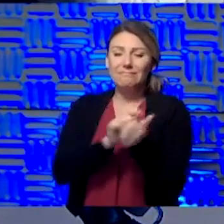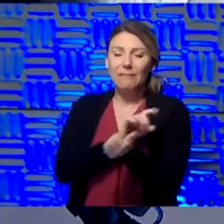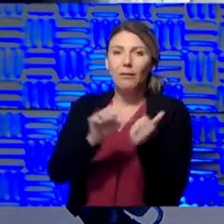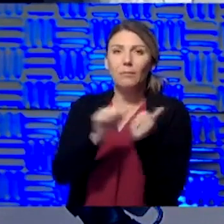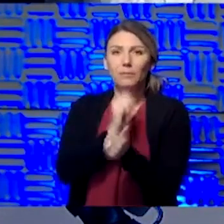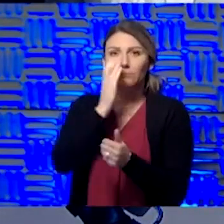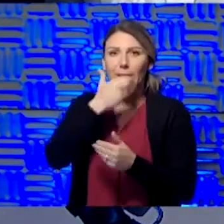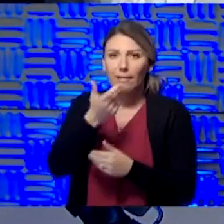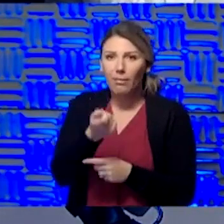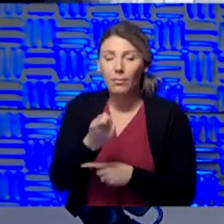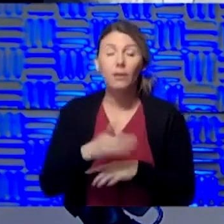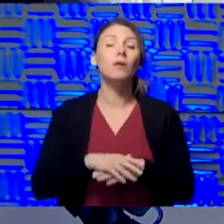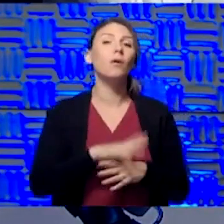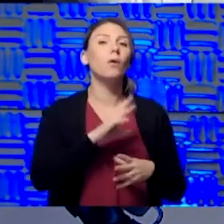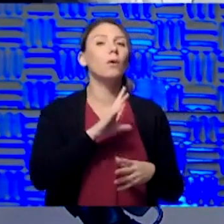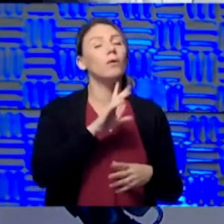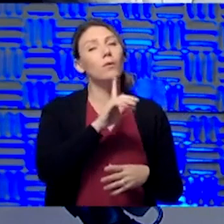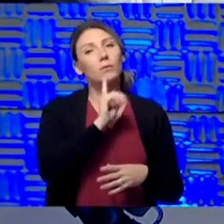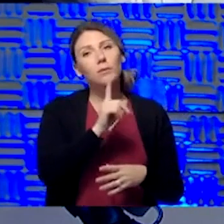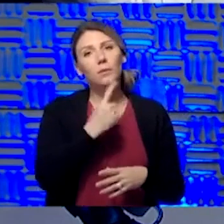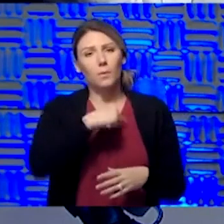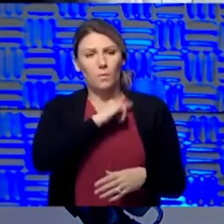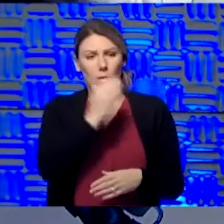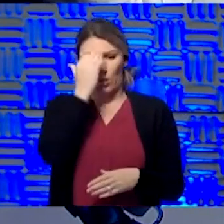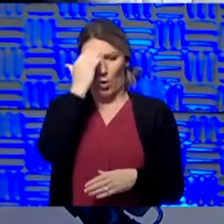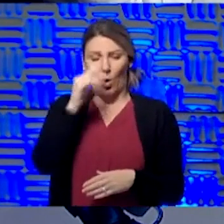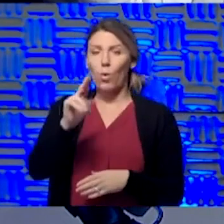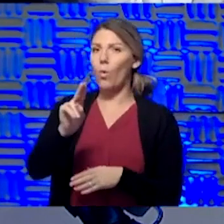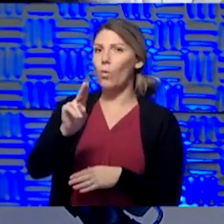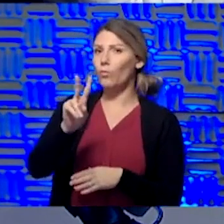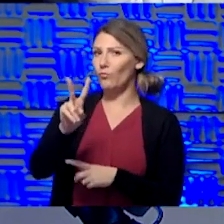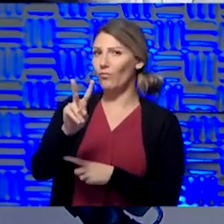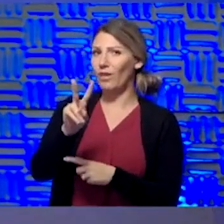mean, overall, we know that ultraviolet